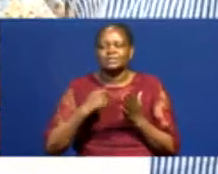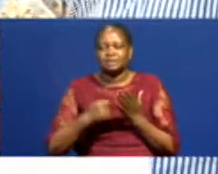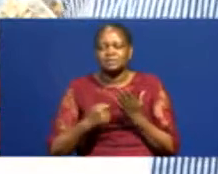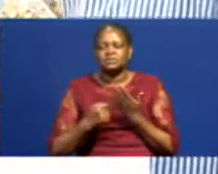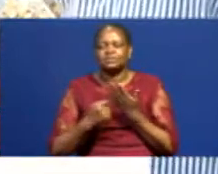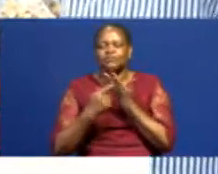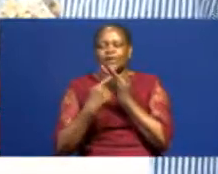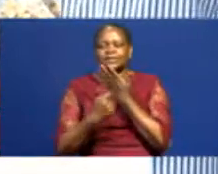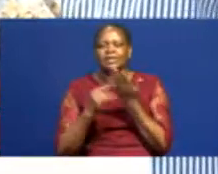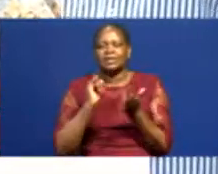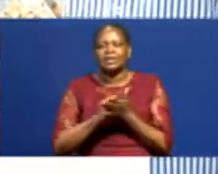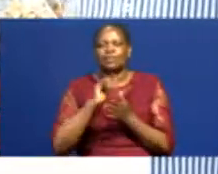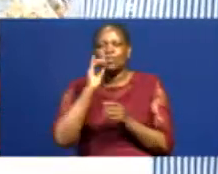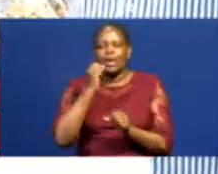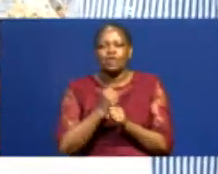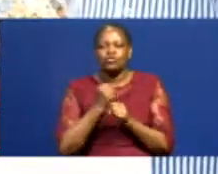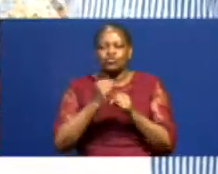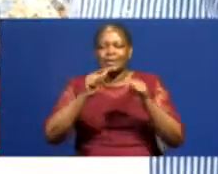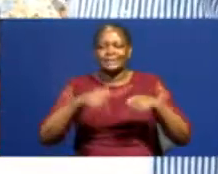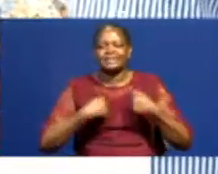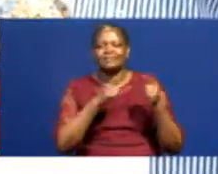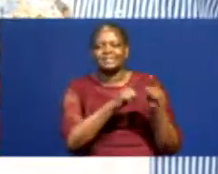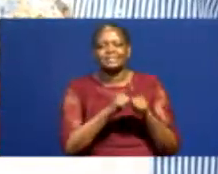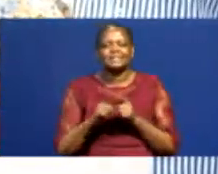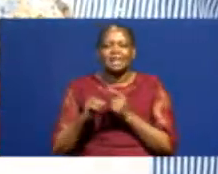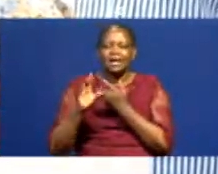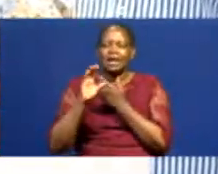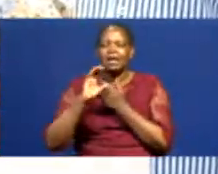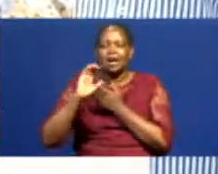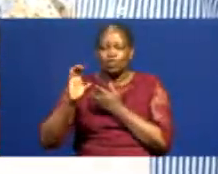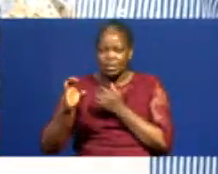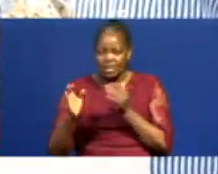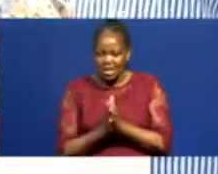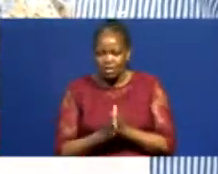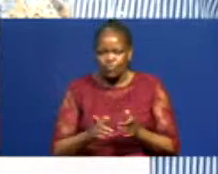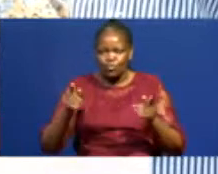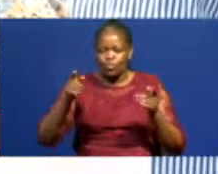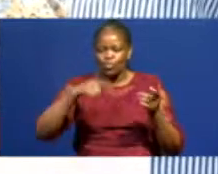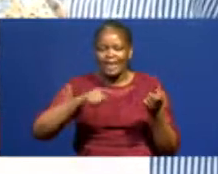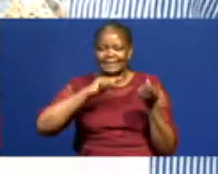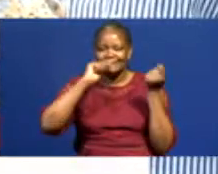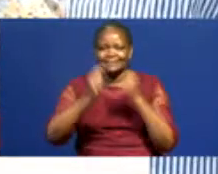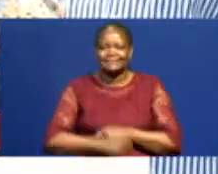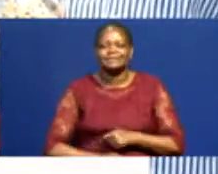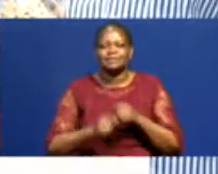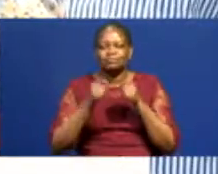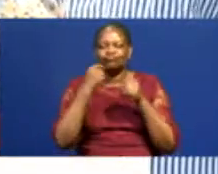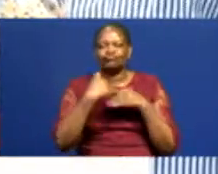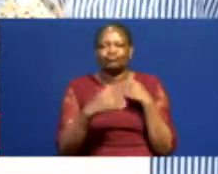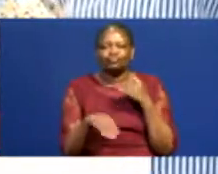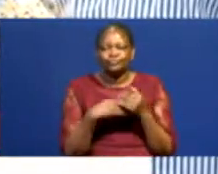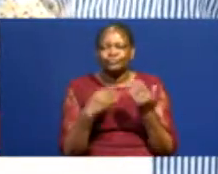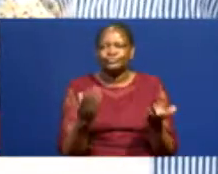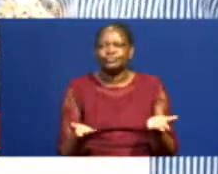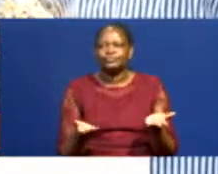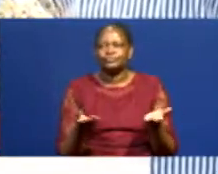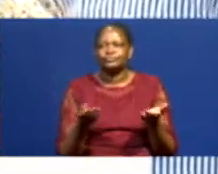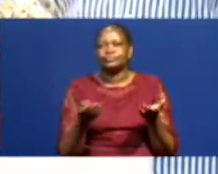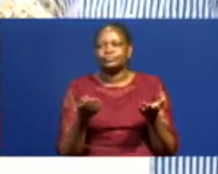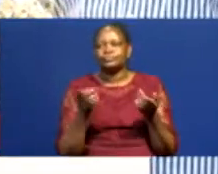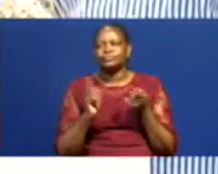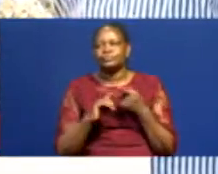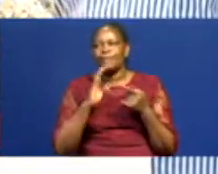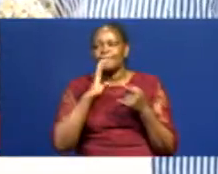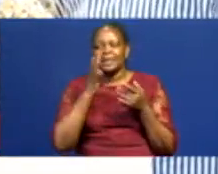kwamba tutaweza kufanya sisi wenyewe kama county, and we are changing the infrastructure iwe ni